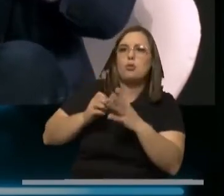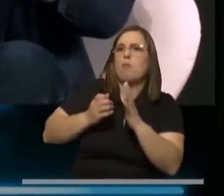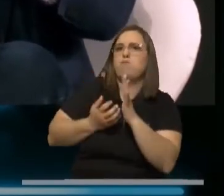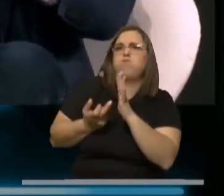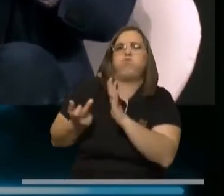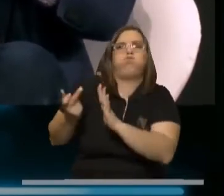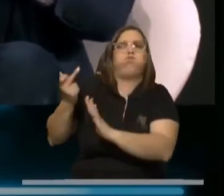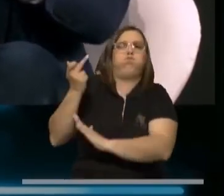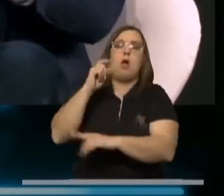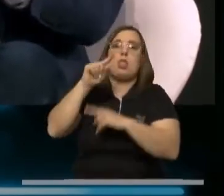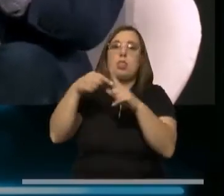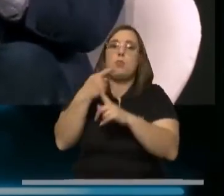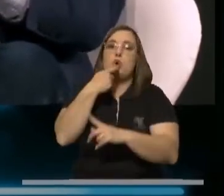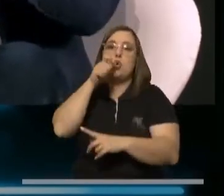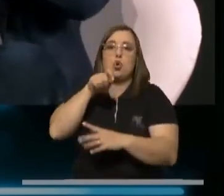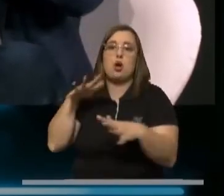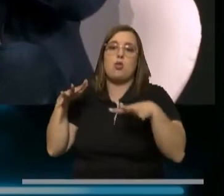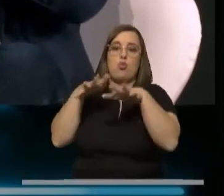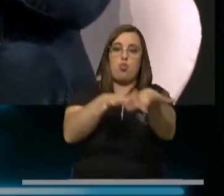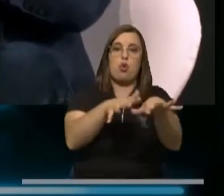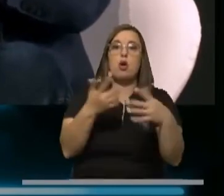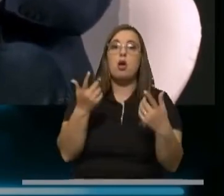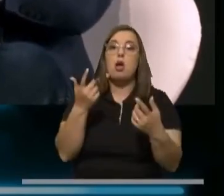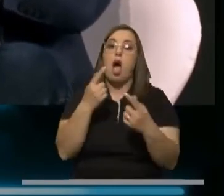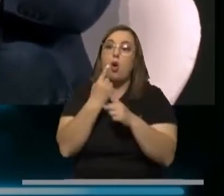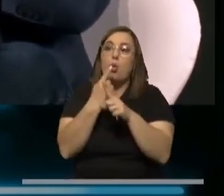accounts to tweet things.